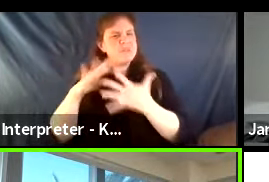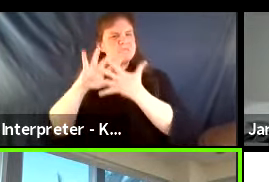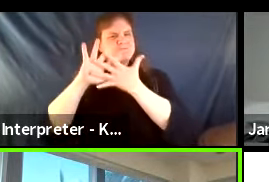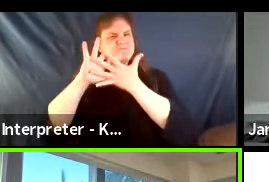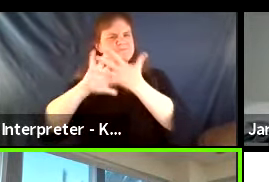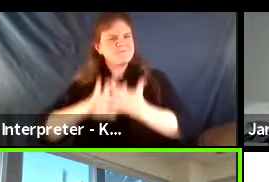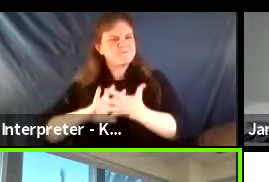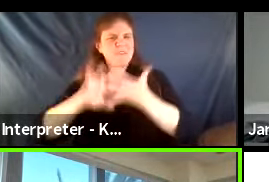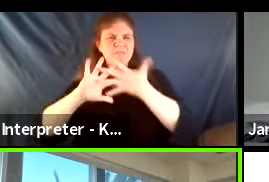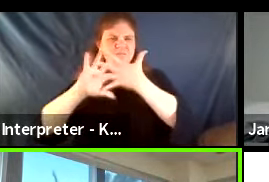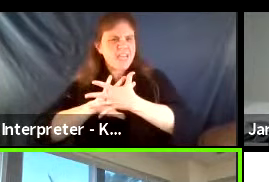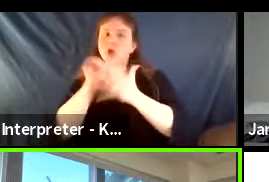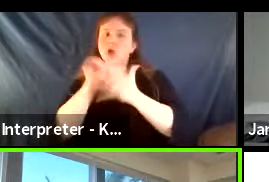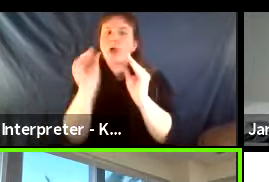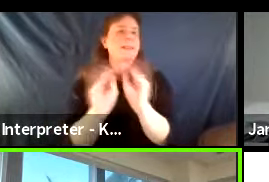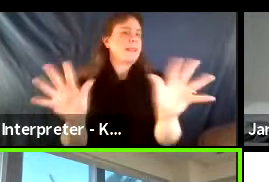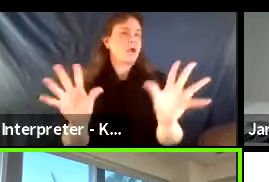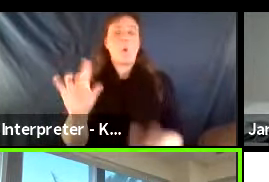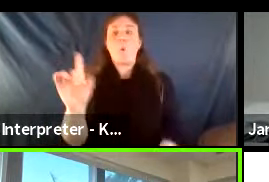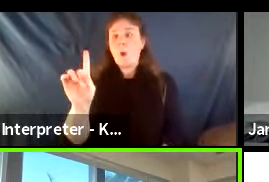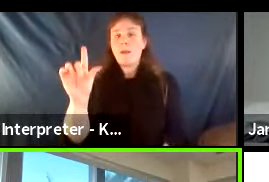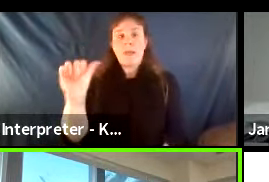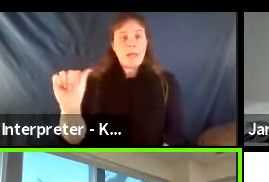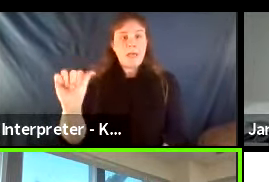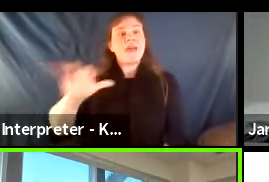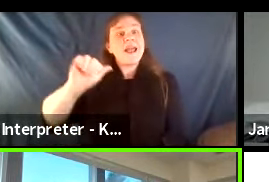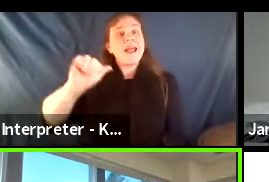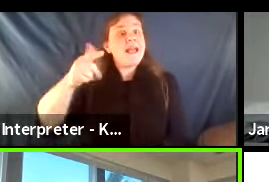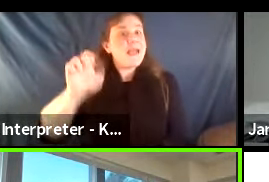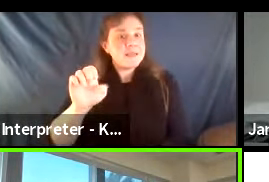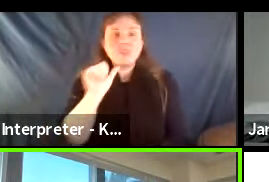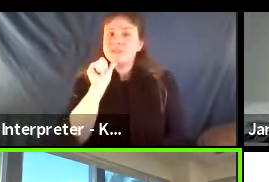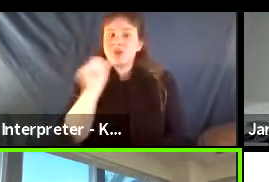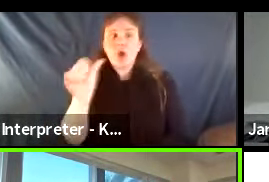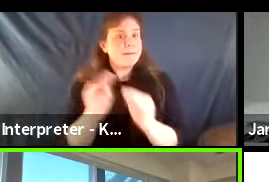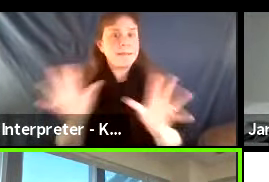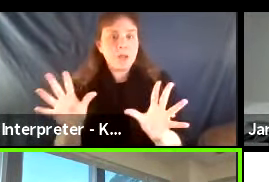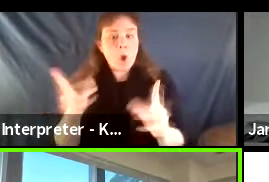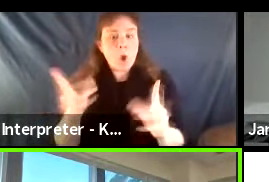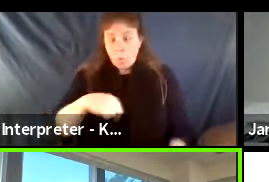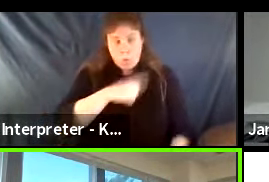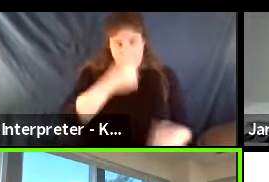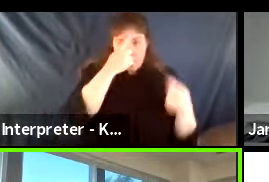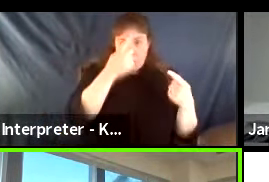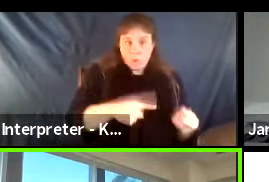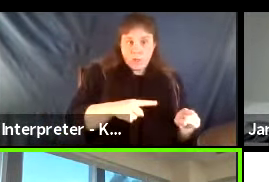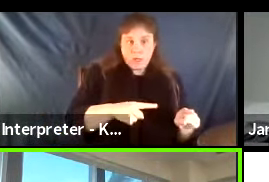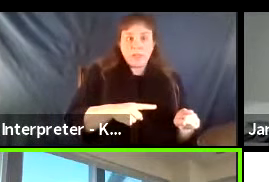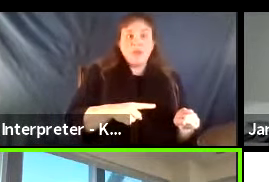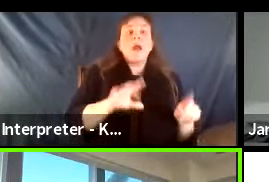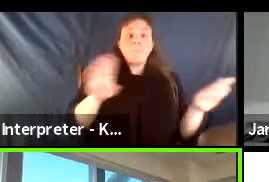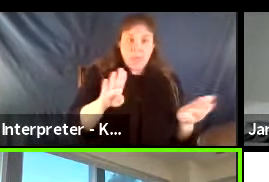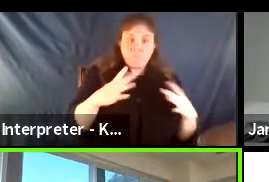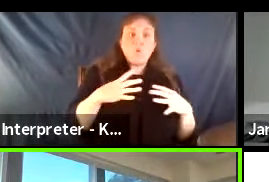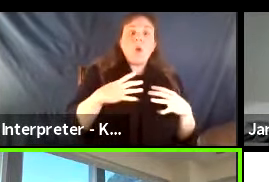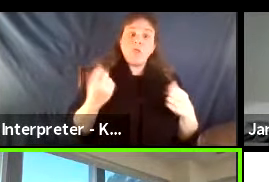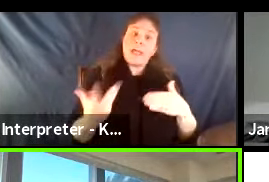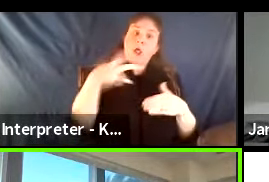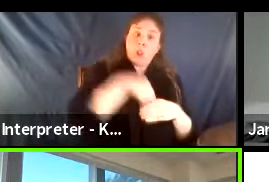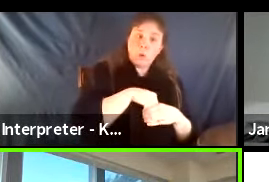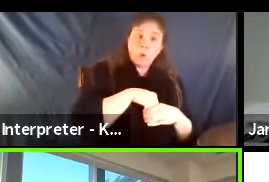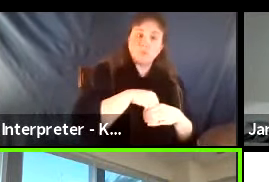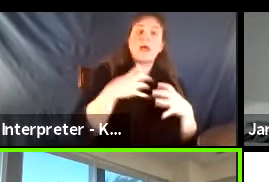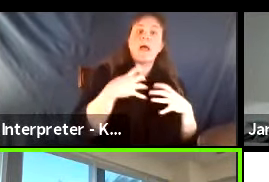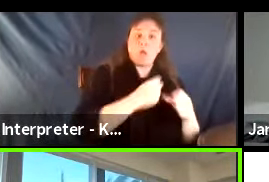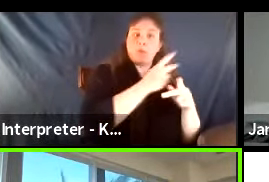Drafting and Guidelines Committee. Everyone agrees that behavioral health is healthcare, but nowhere on CDPH's website does it say that. And if it doesn't say